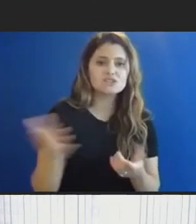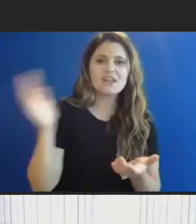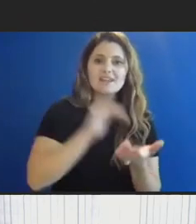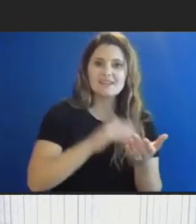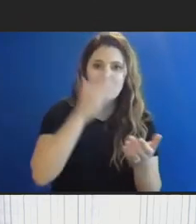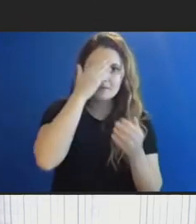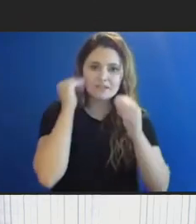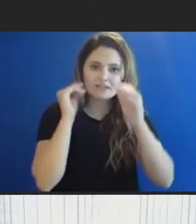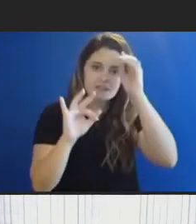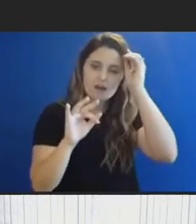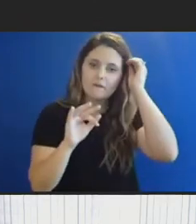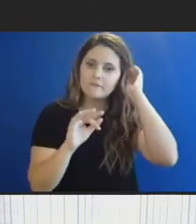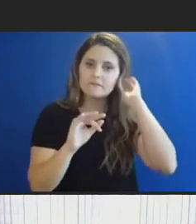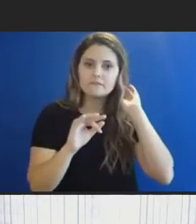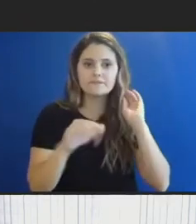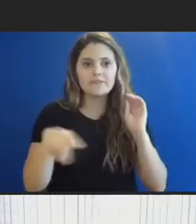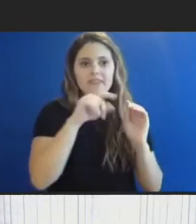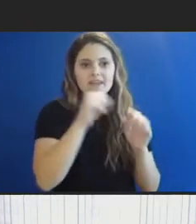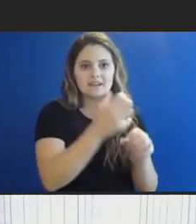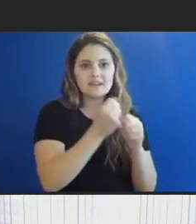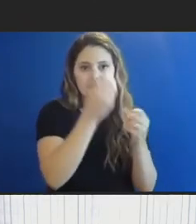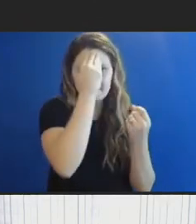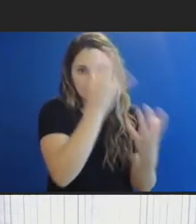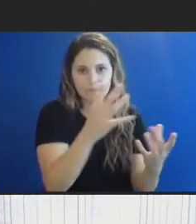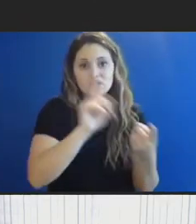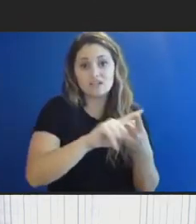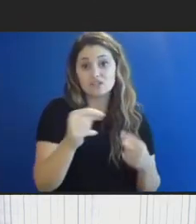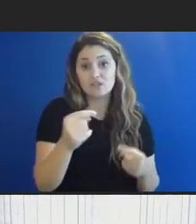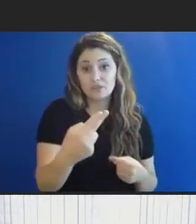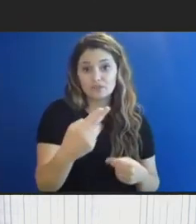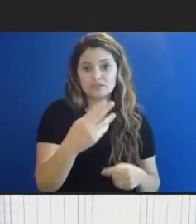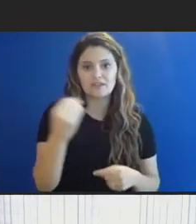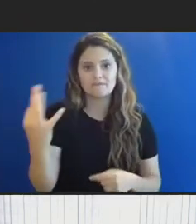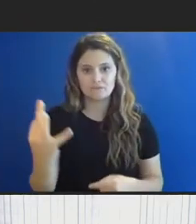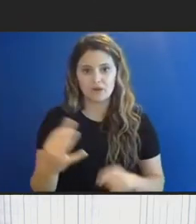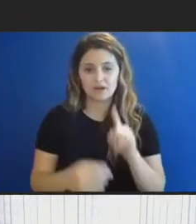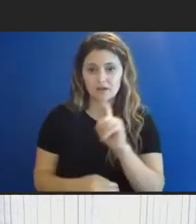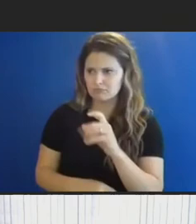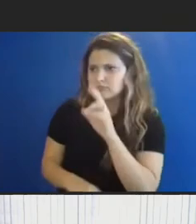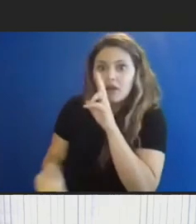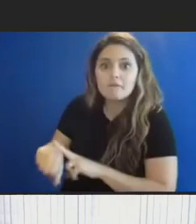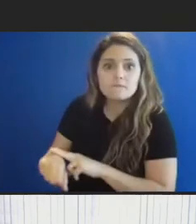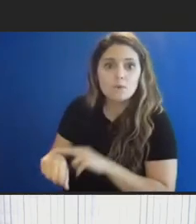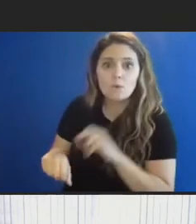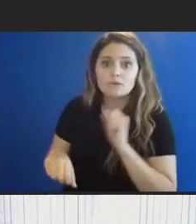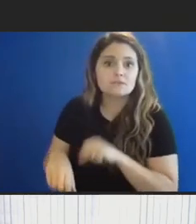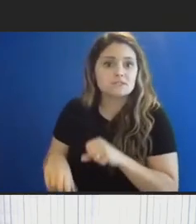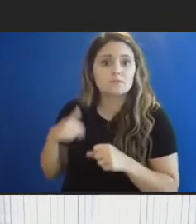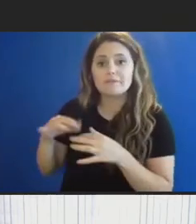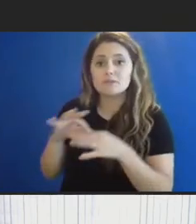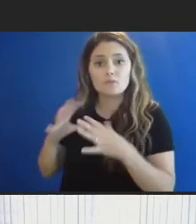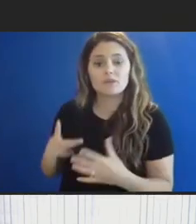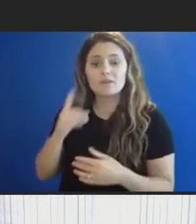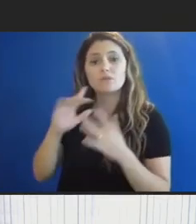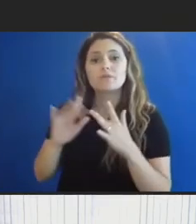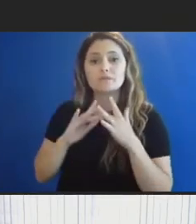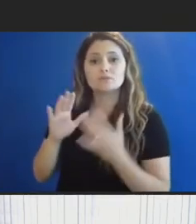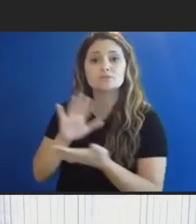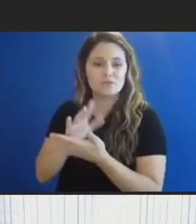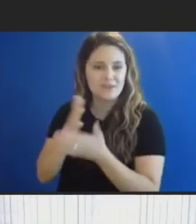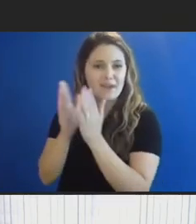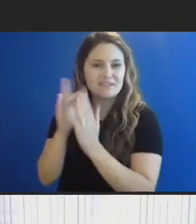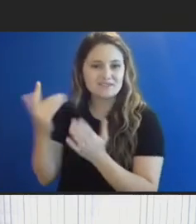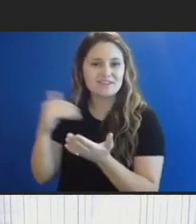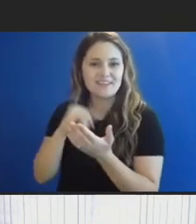because of the simple fact that they didn't get the information until Thursday and Friday? Of course. We have a coordinator of our virtual school, and I will ask her if she